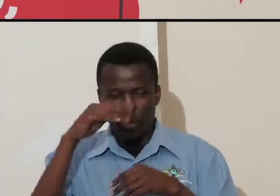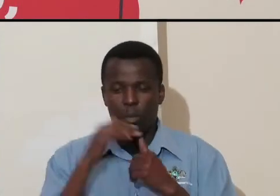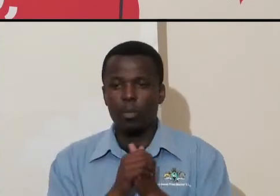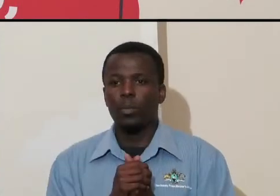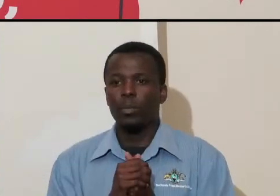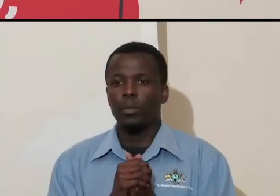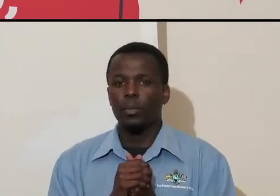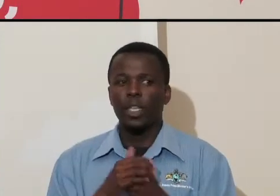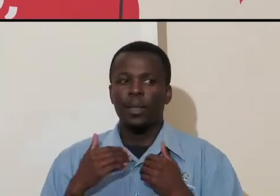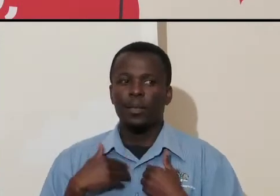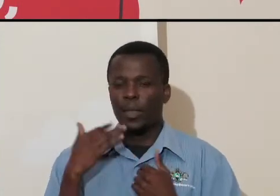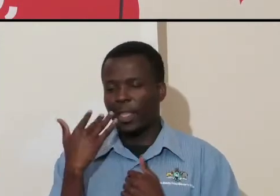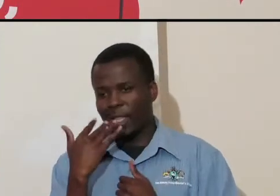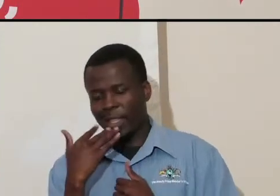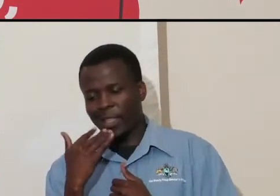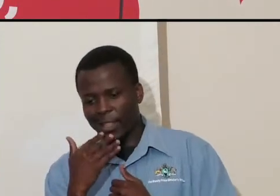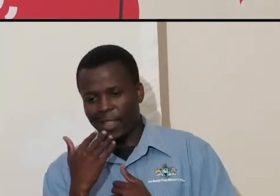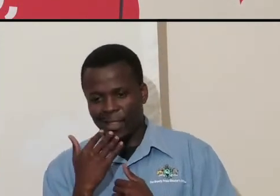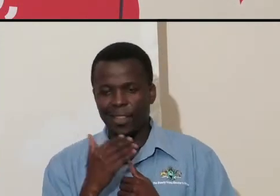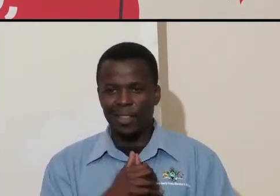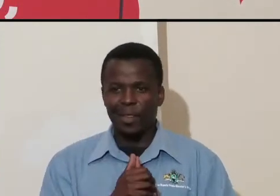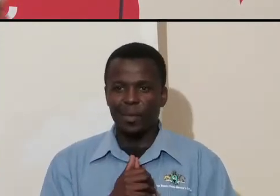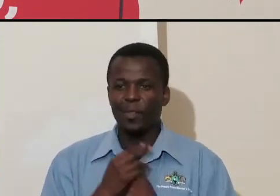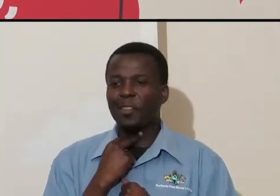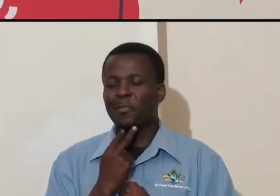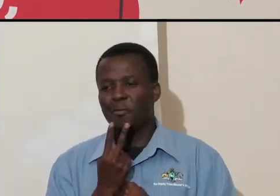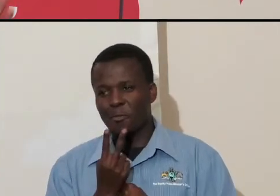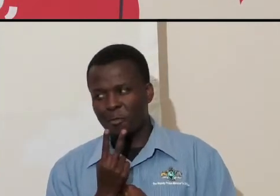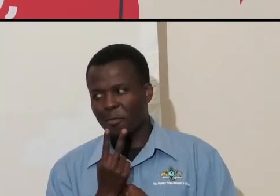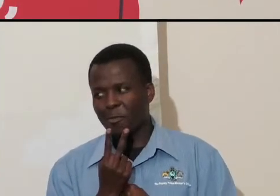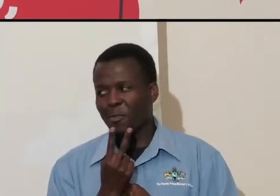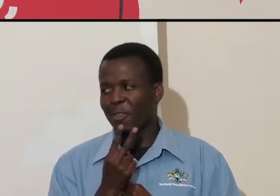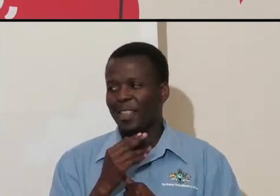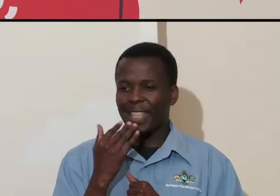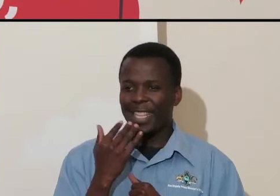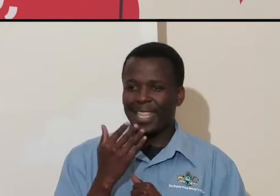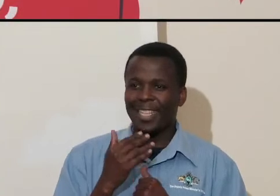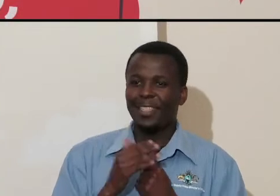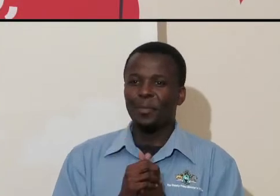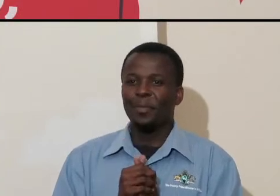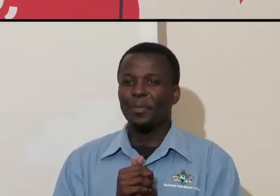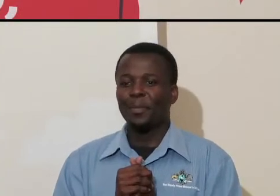I'm still laughing, so my voice is still captured somewhere.